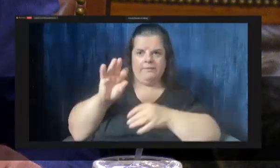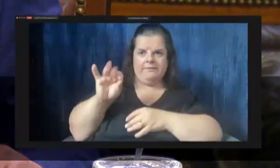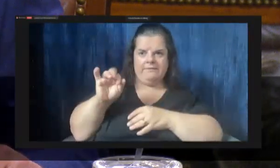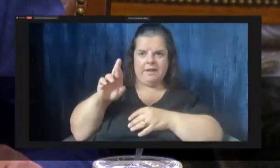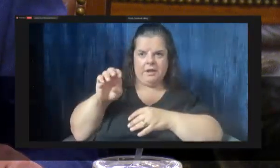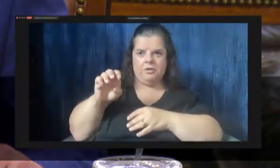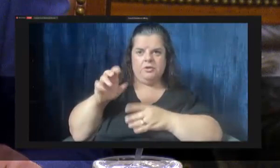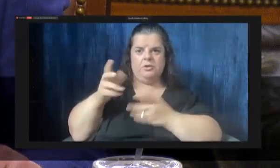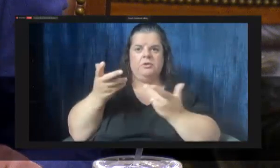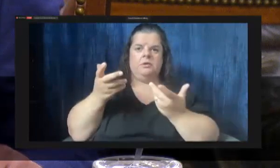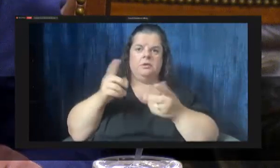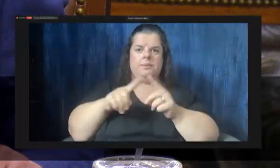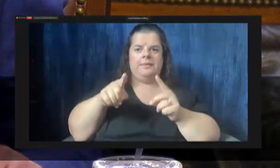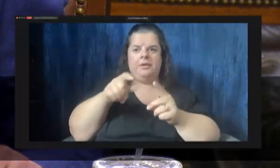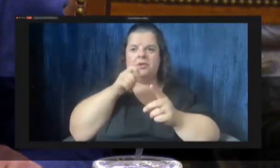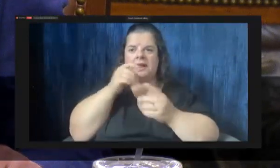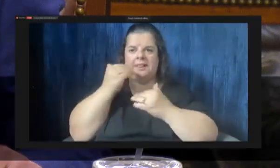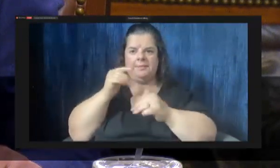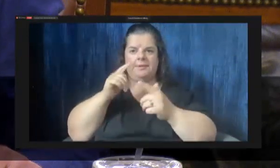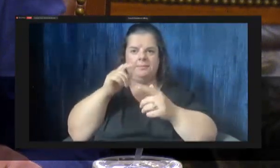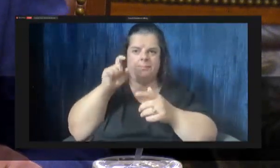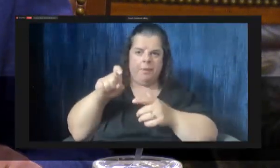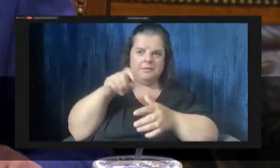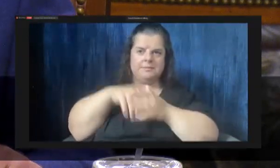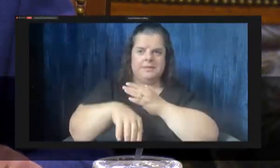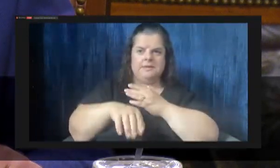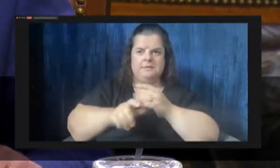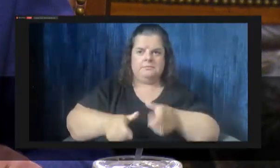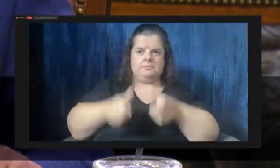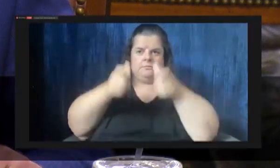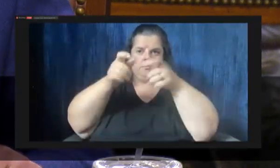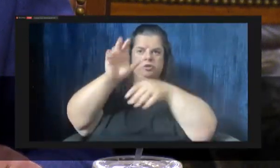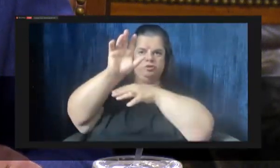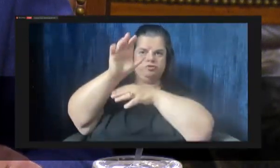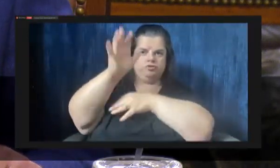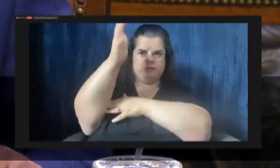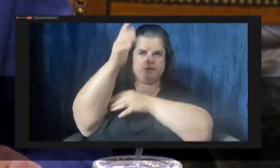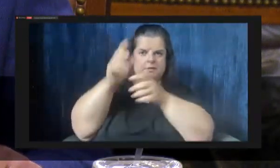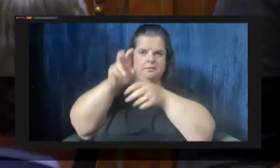restricted to be in a tree stand is what I'm saying, so.